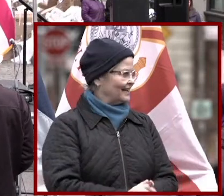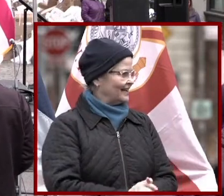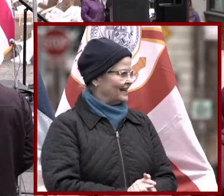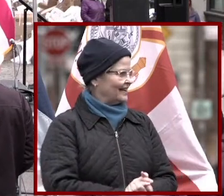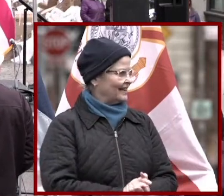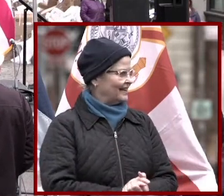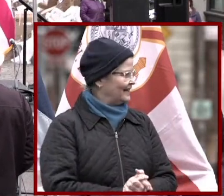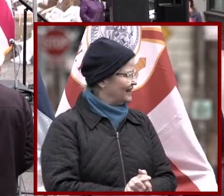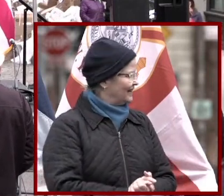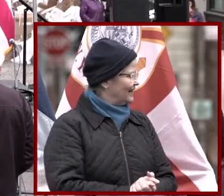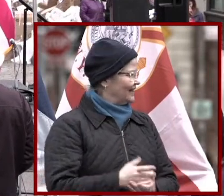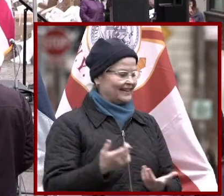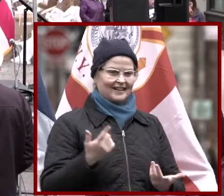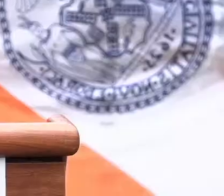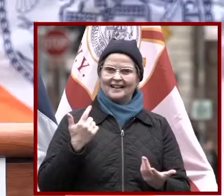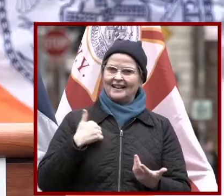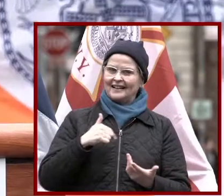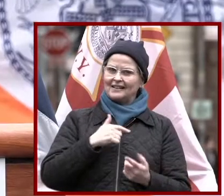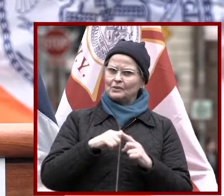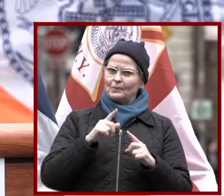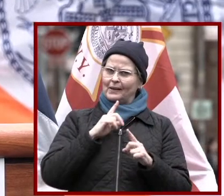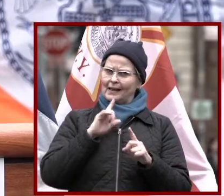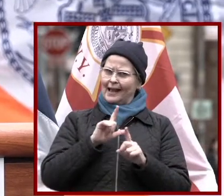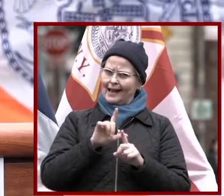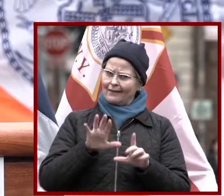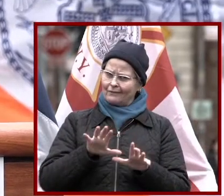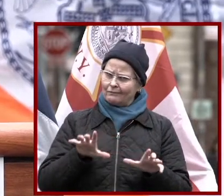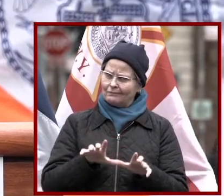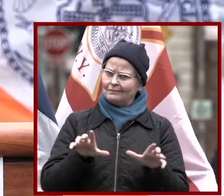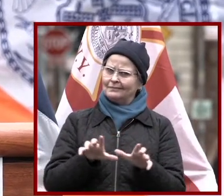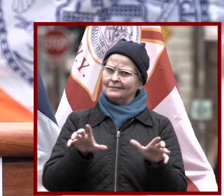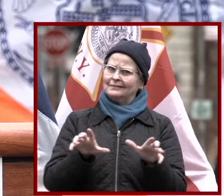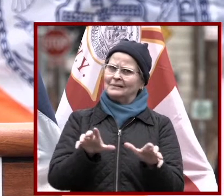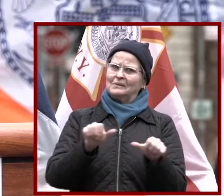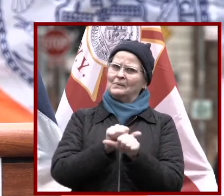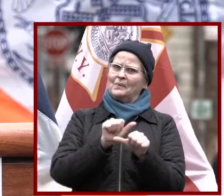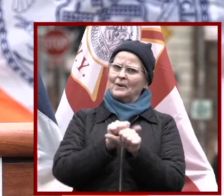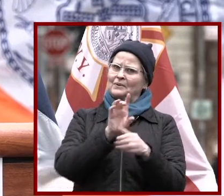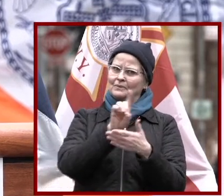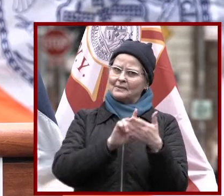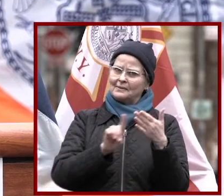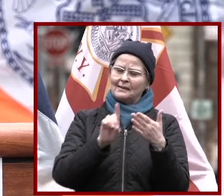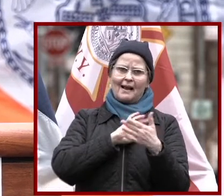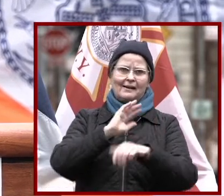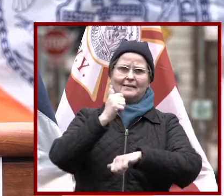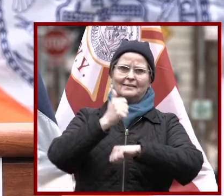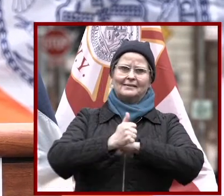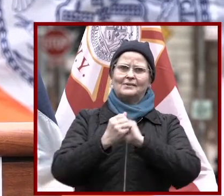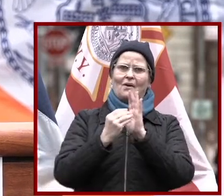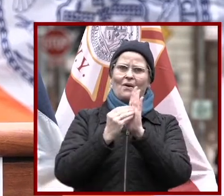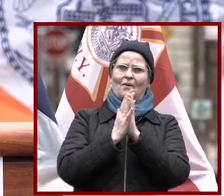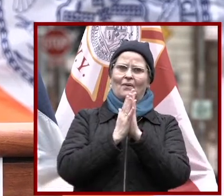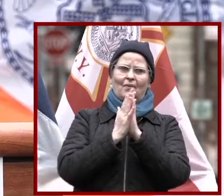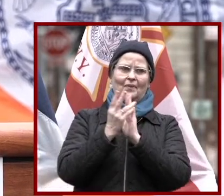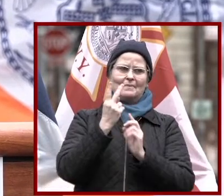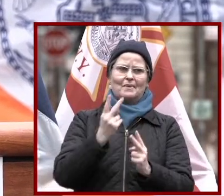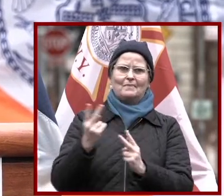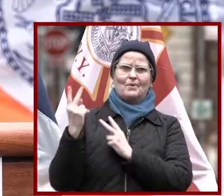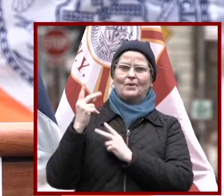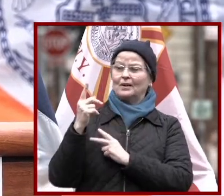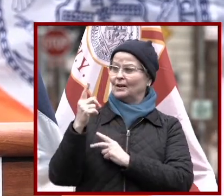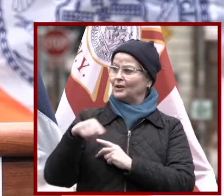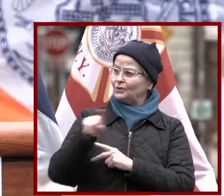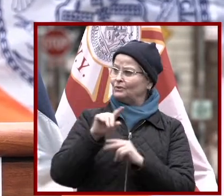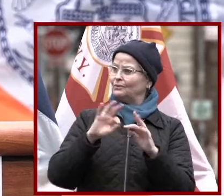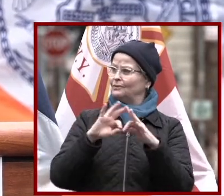right. As we have worked on getting the memorial designed and installed, you family members